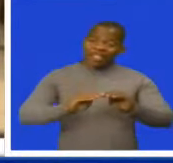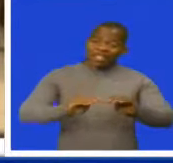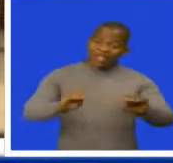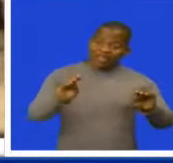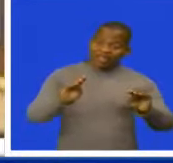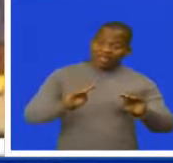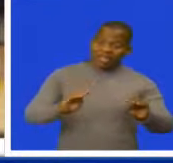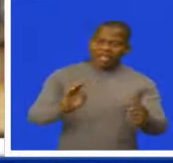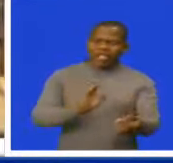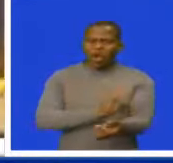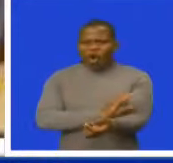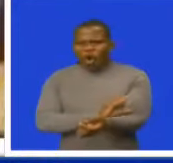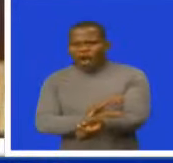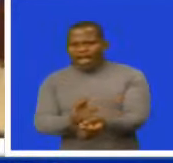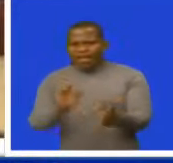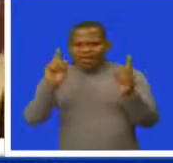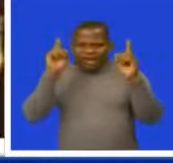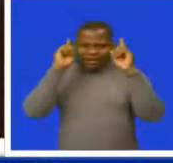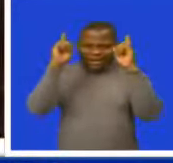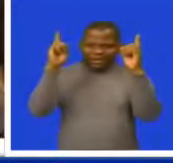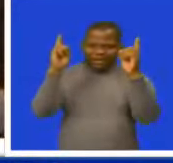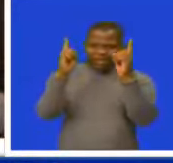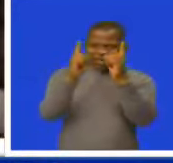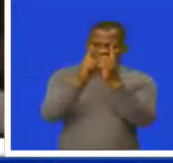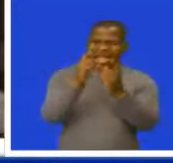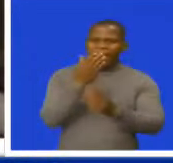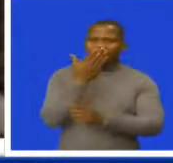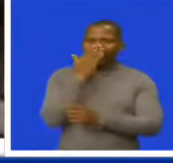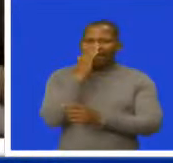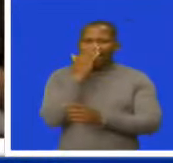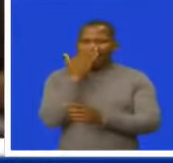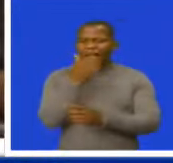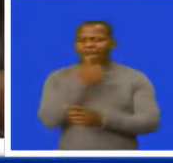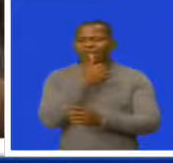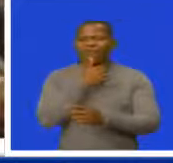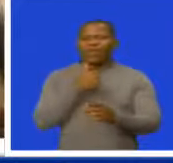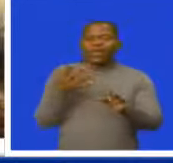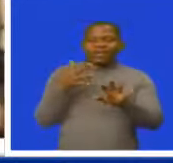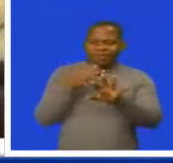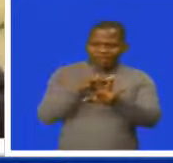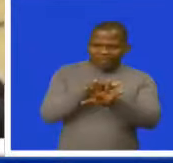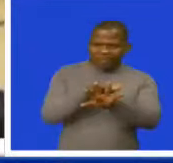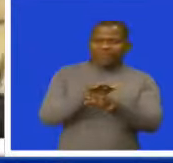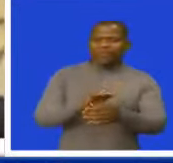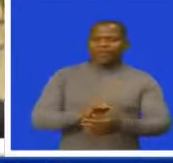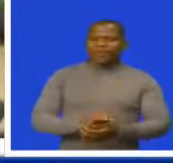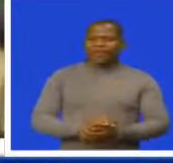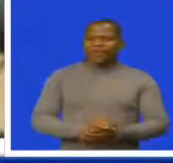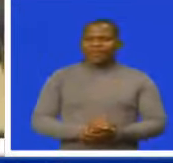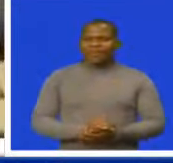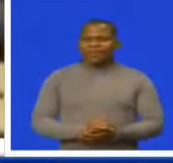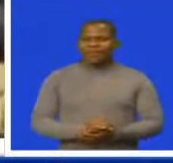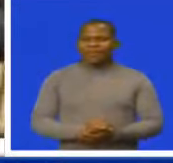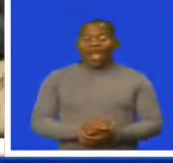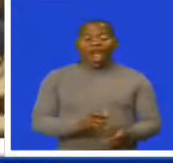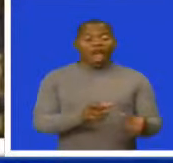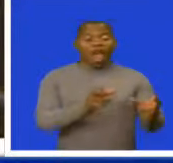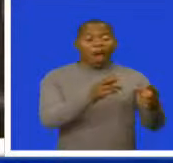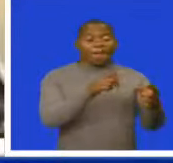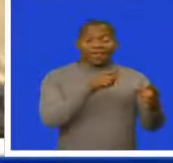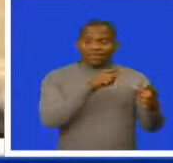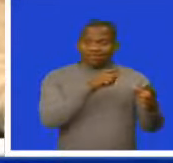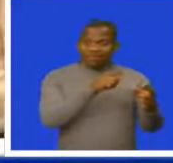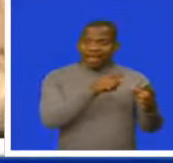Namuhla lilanga lokugcina lapho khona libandla lelifundisa ngebucala lobendeka ngetebuchwepesha lifundisa abafundi bemakolishi